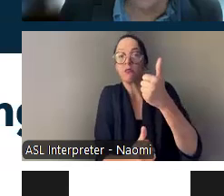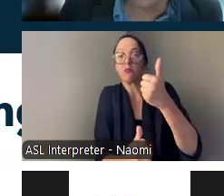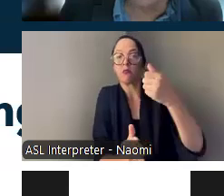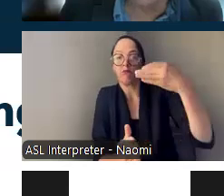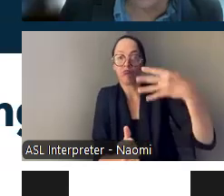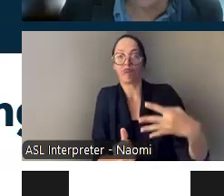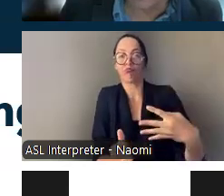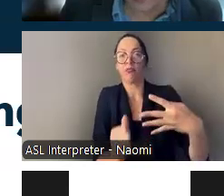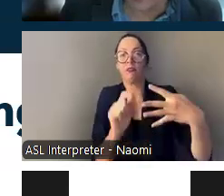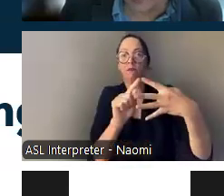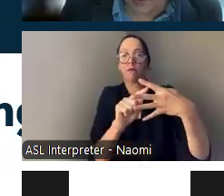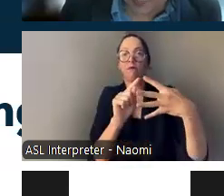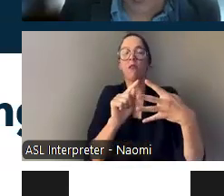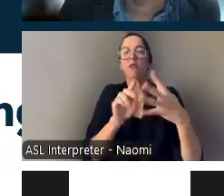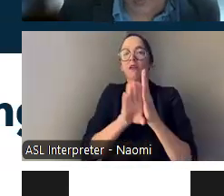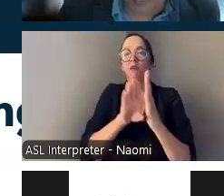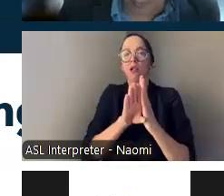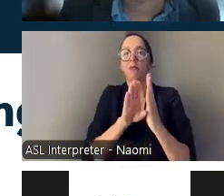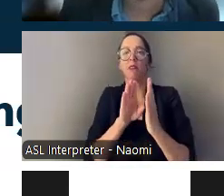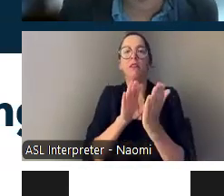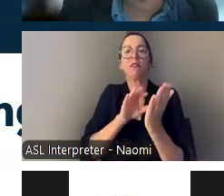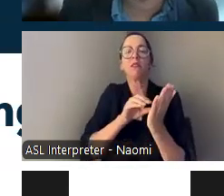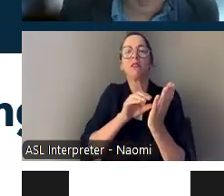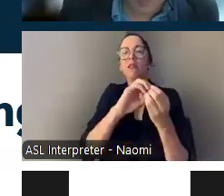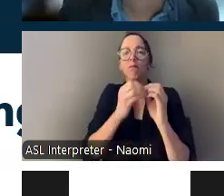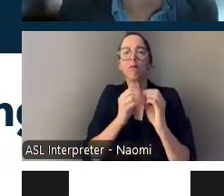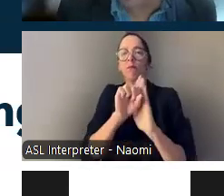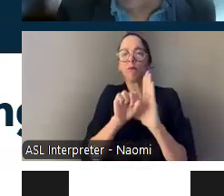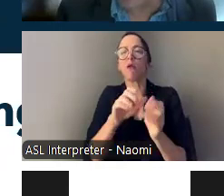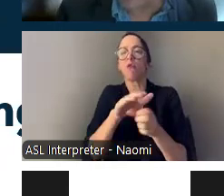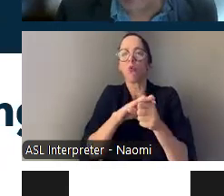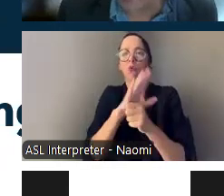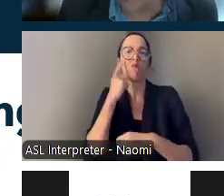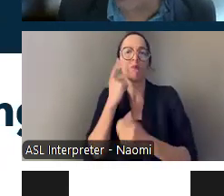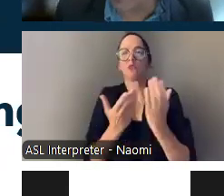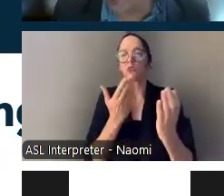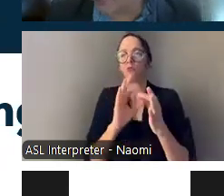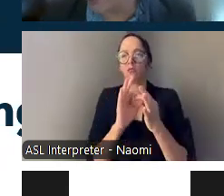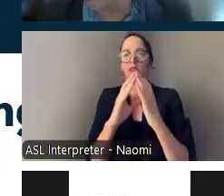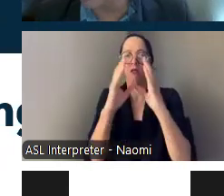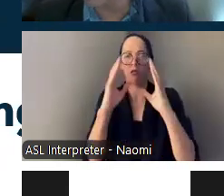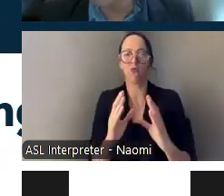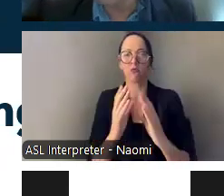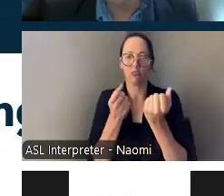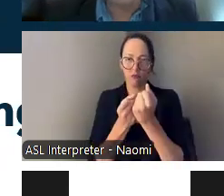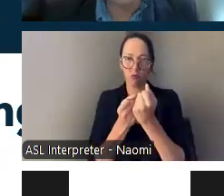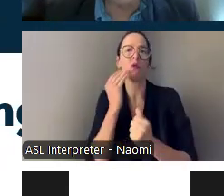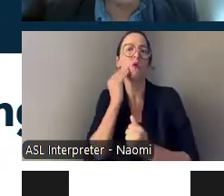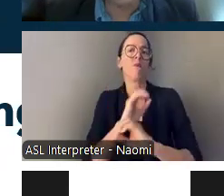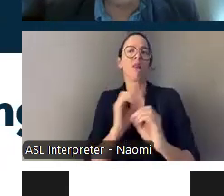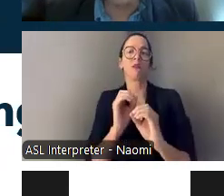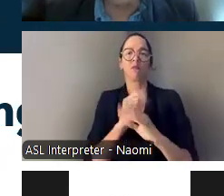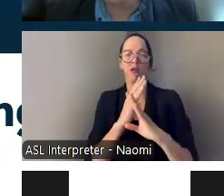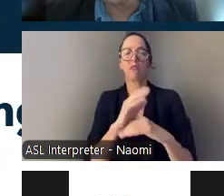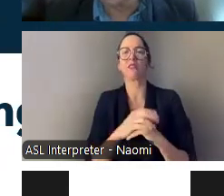homelessness prevention, renter protections, and more. Often, and this goes back to the point that Andrea made, was that